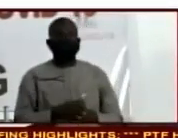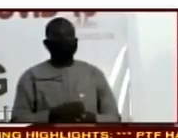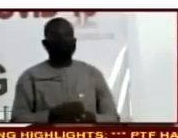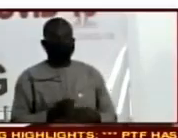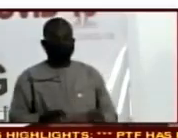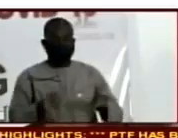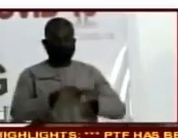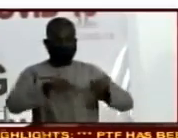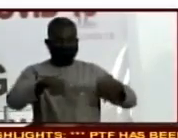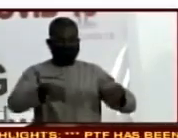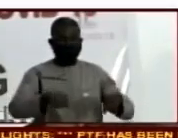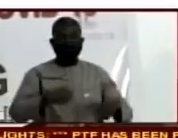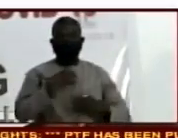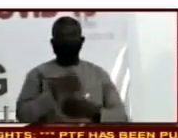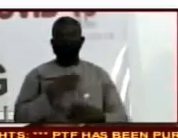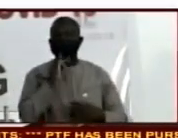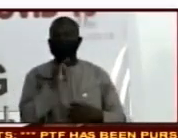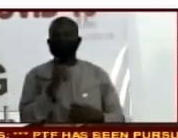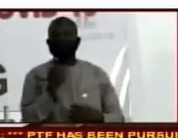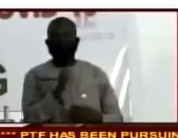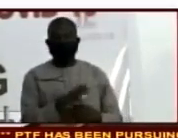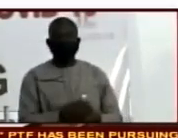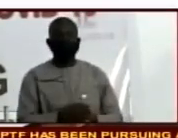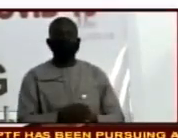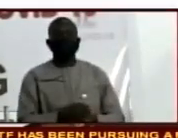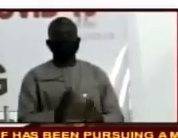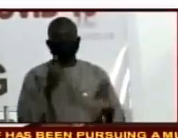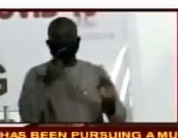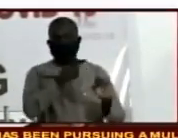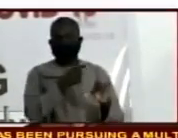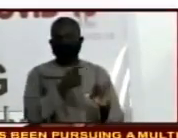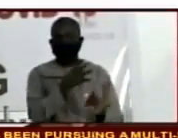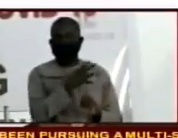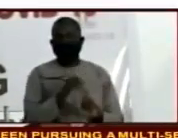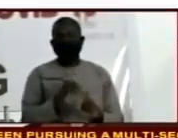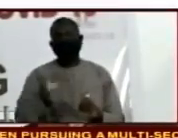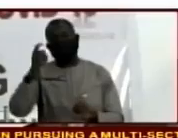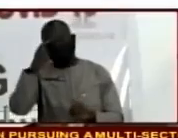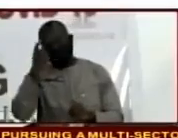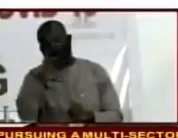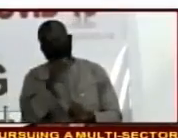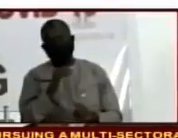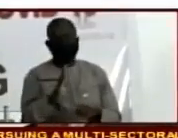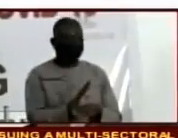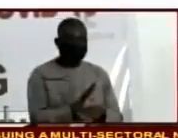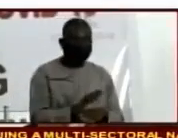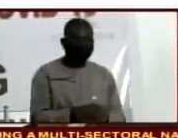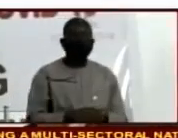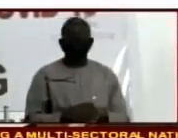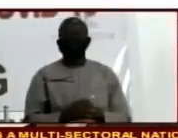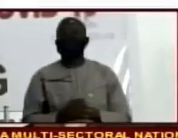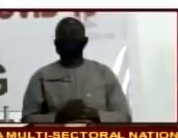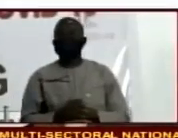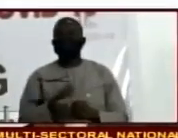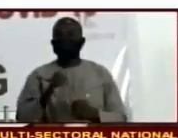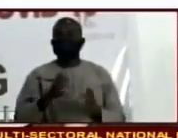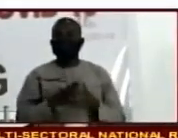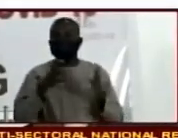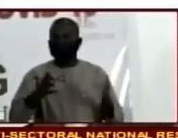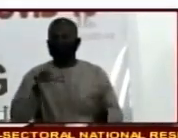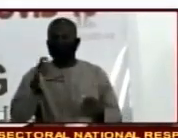and despite concerted efforts by the government and the business elite, much more needs to be done to